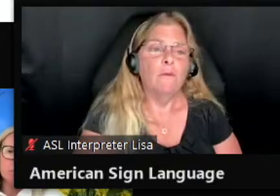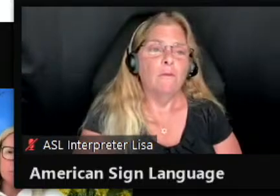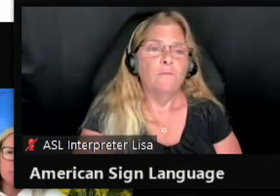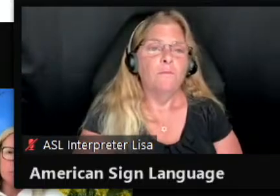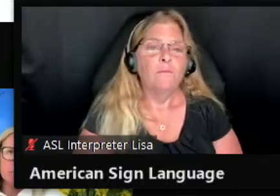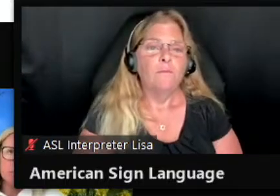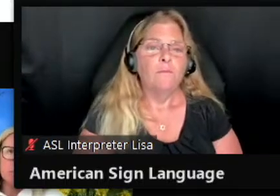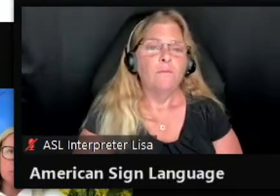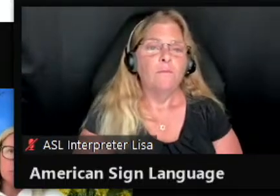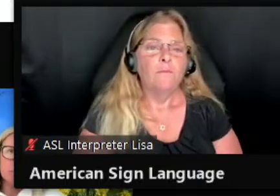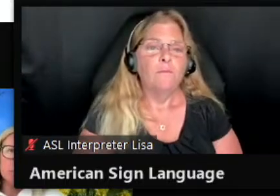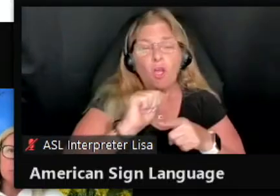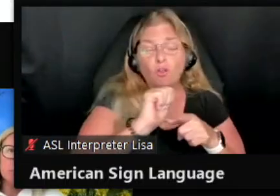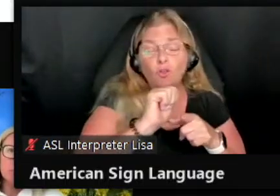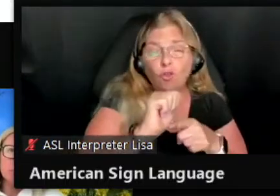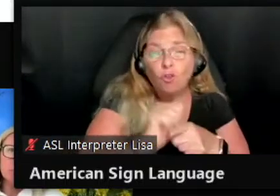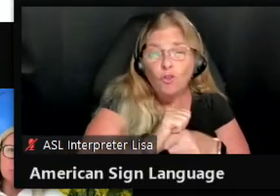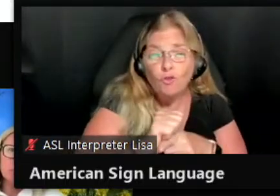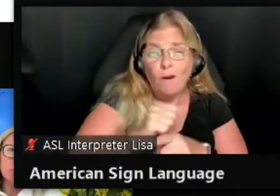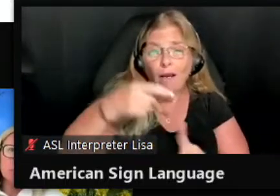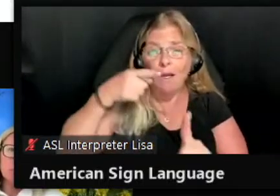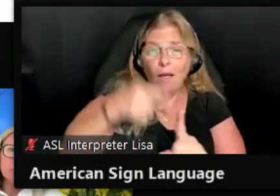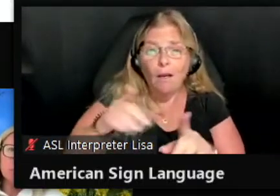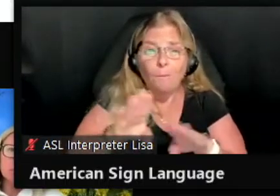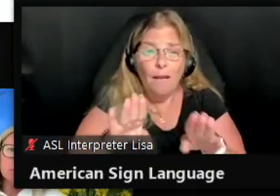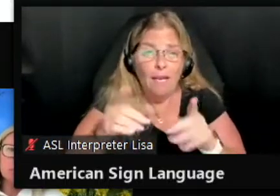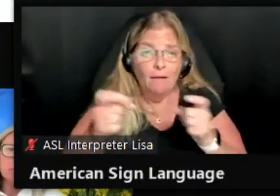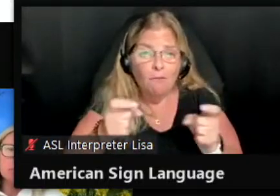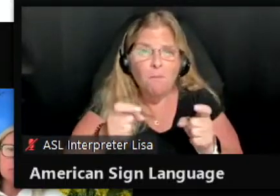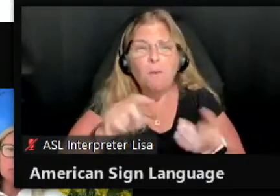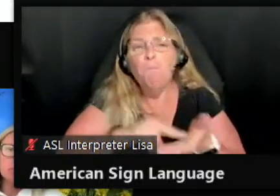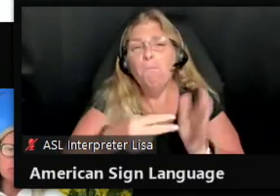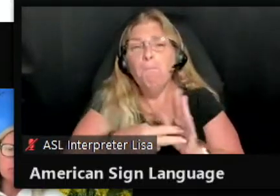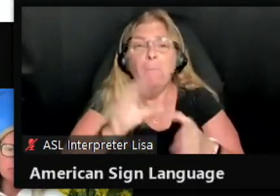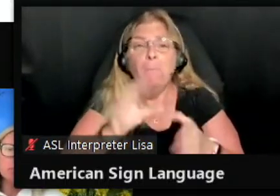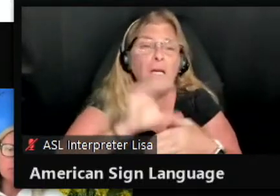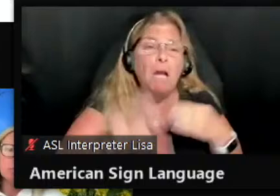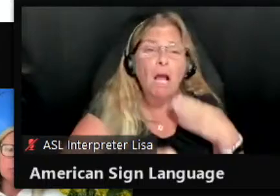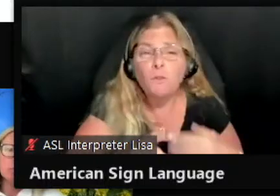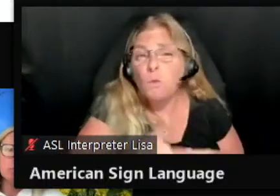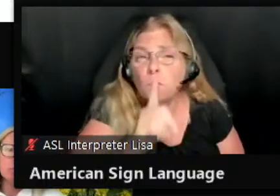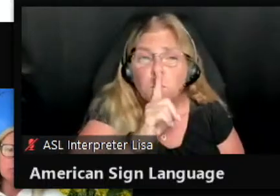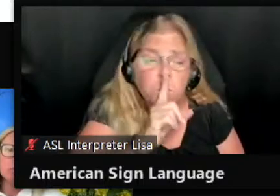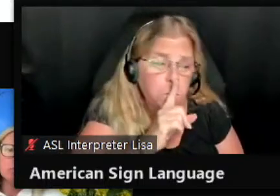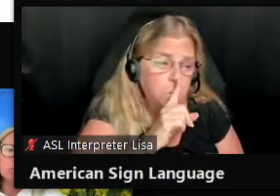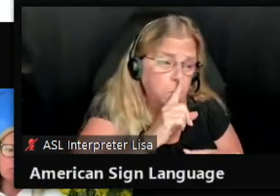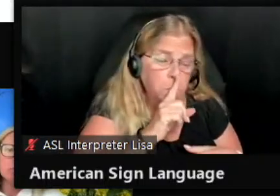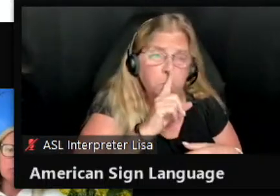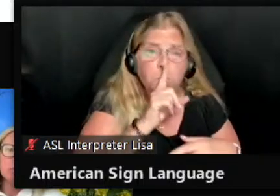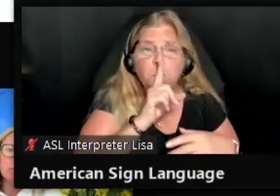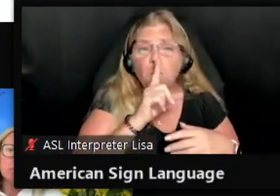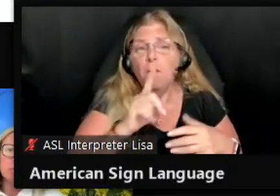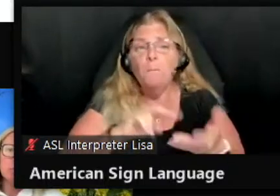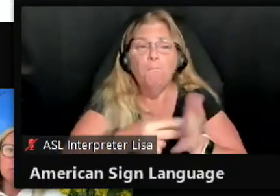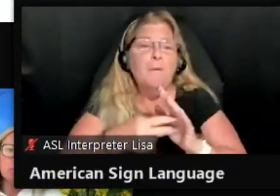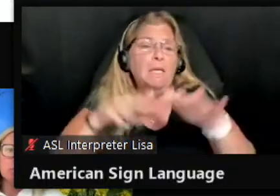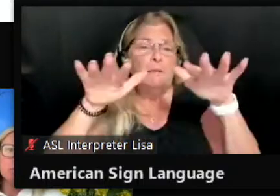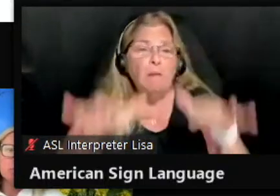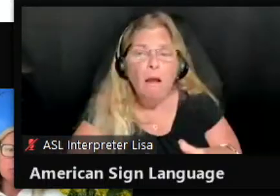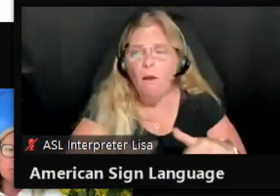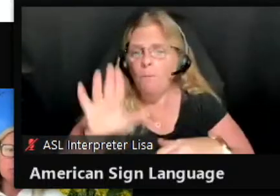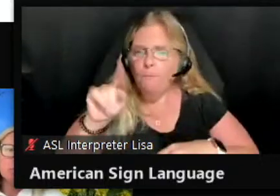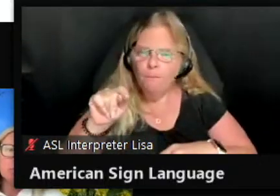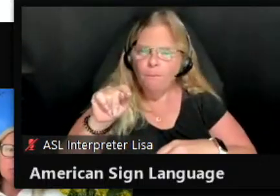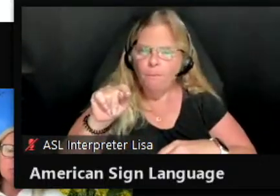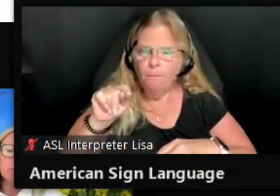and behavior management, and that doesn't just mean consequences and doubling down when a child is acting out, but taking